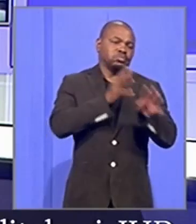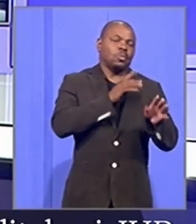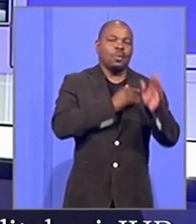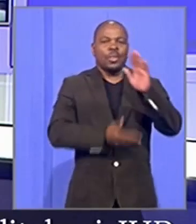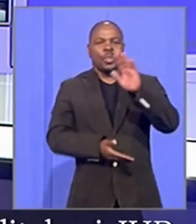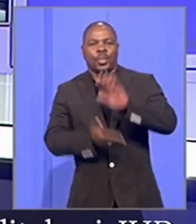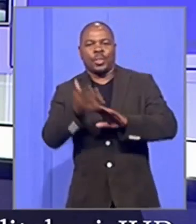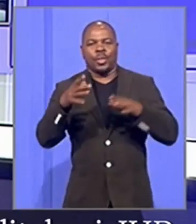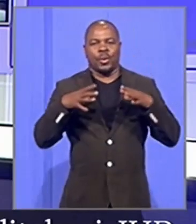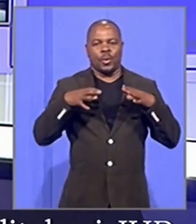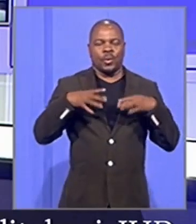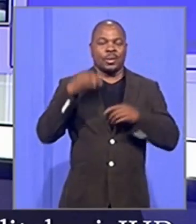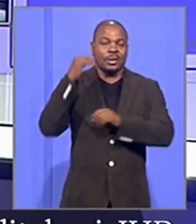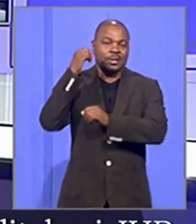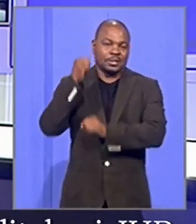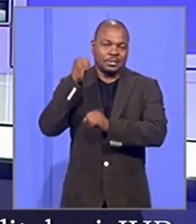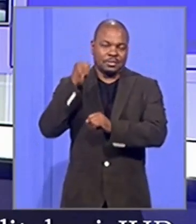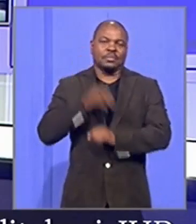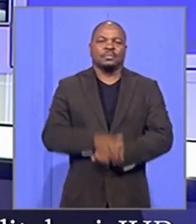ya Keresemese le ba malapa a bona.